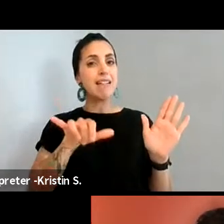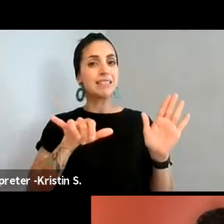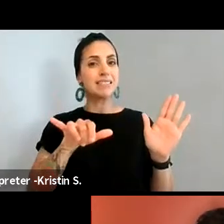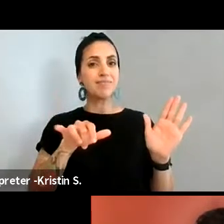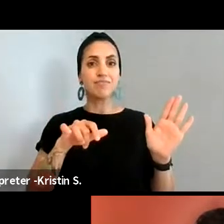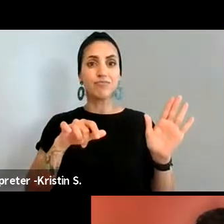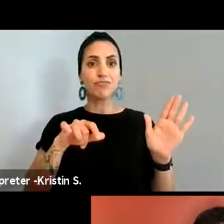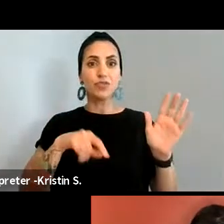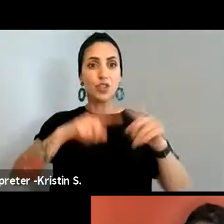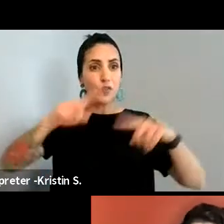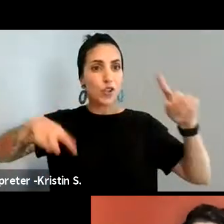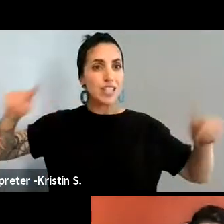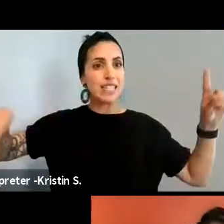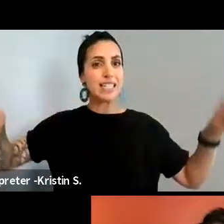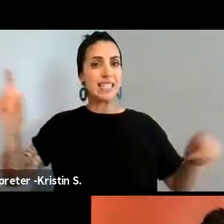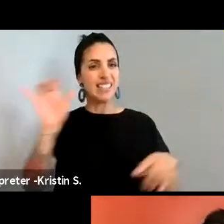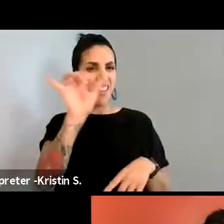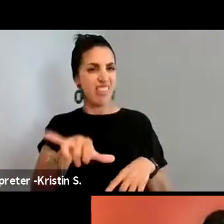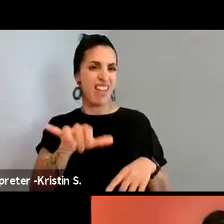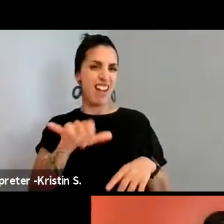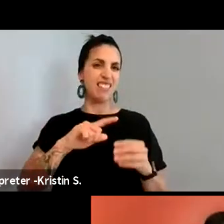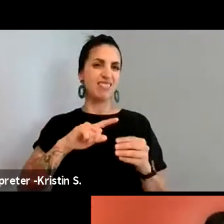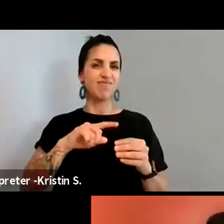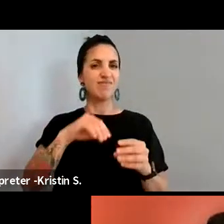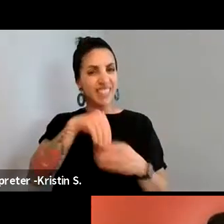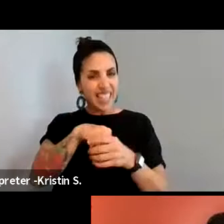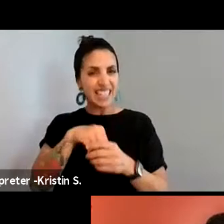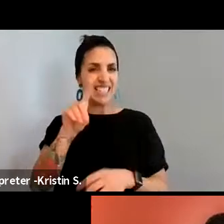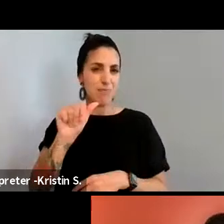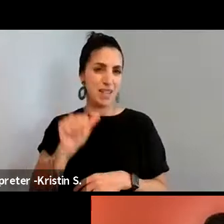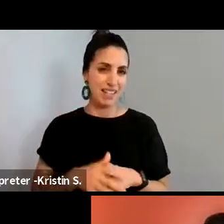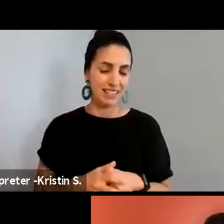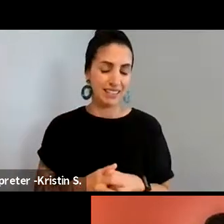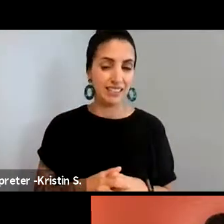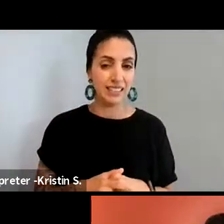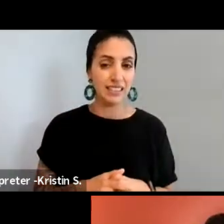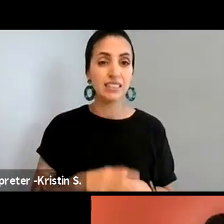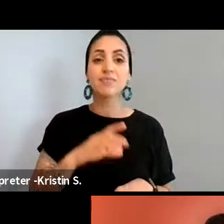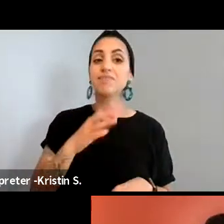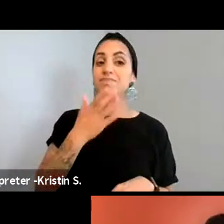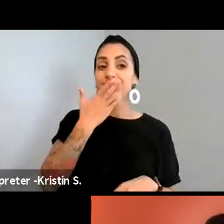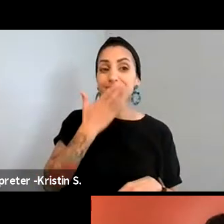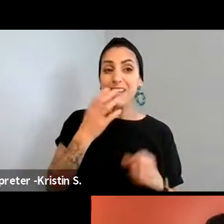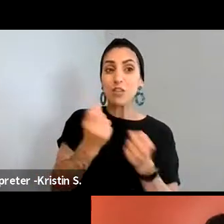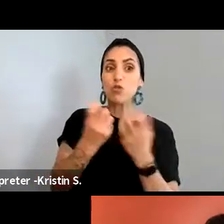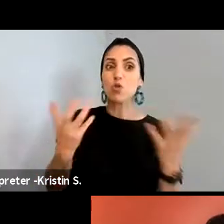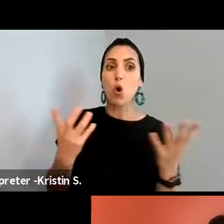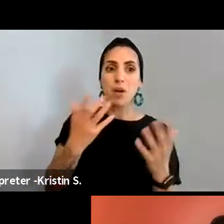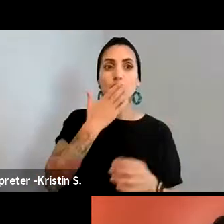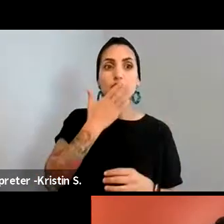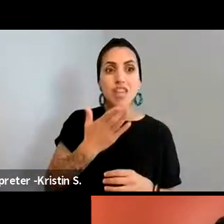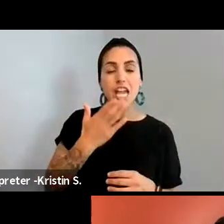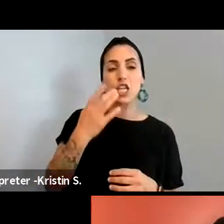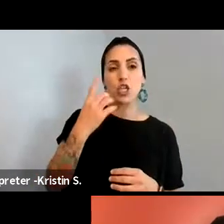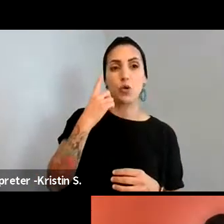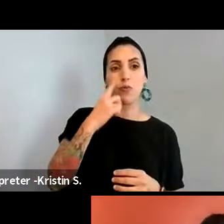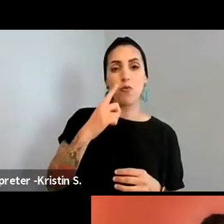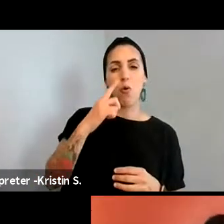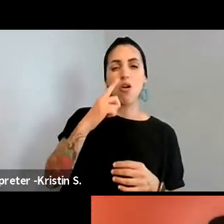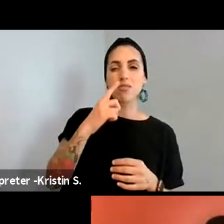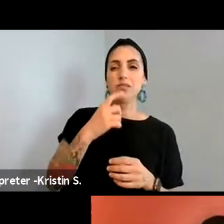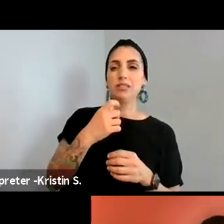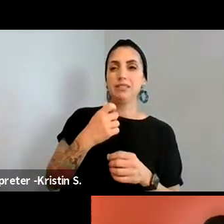is also there. Thank you so much, and thank you for reminding us again about what overcoming things, right?